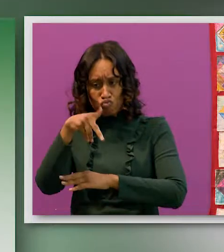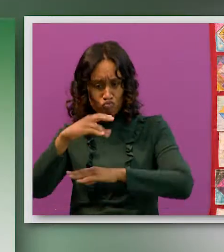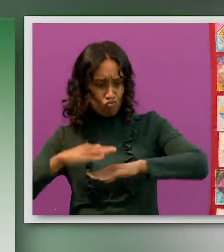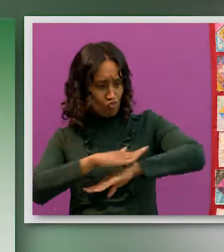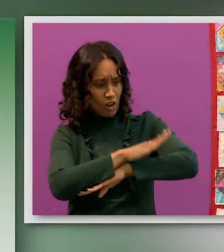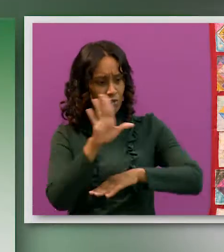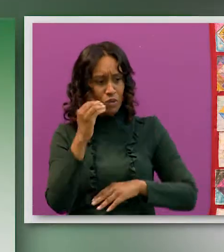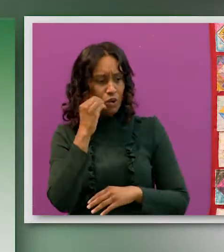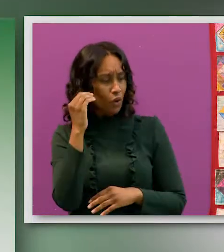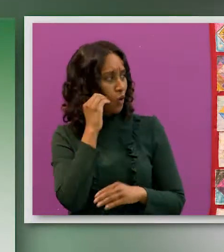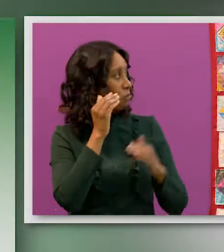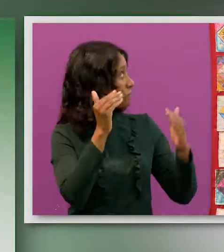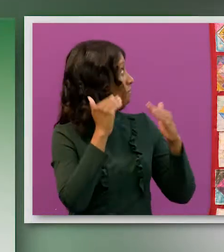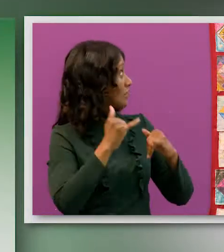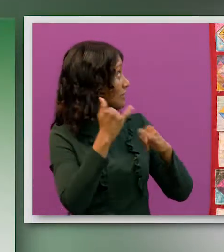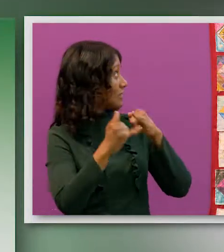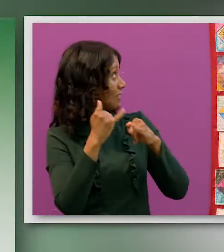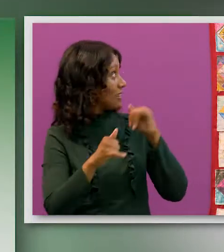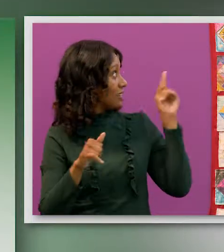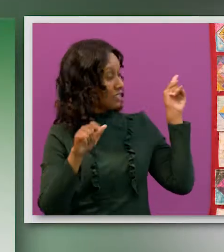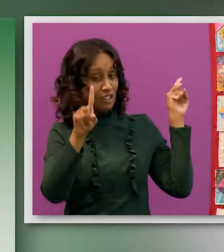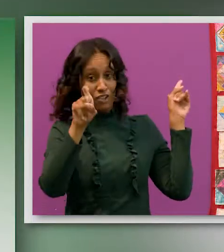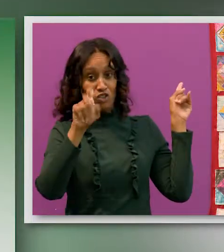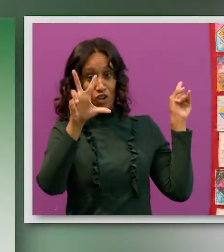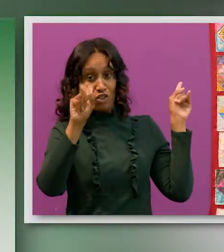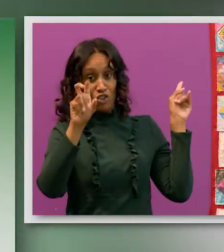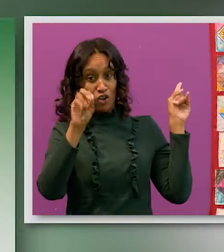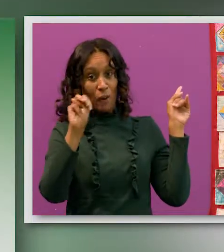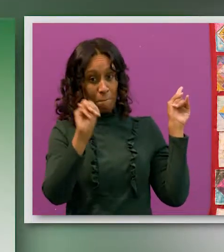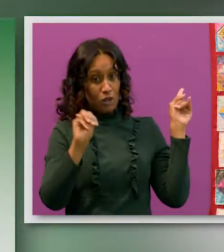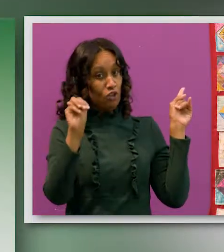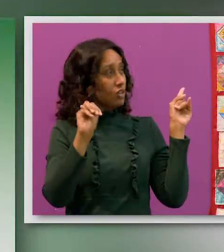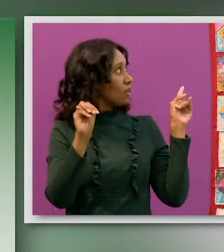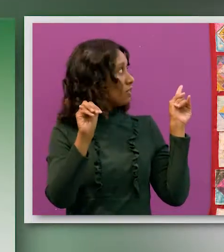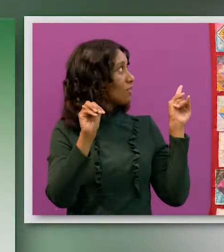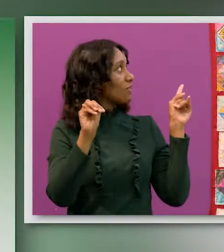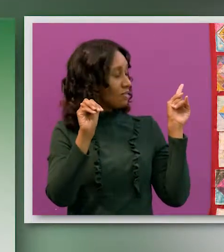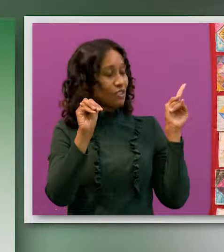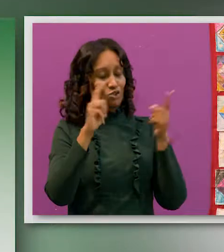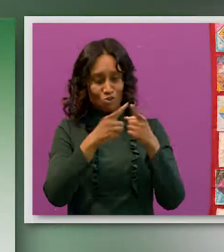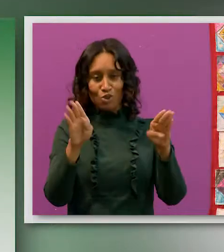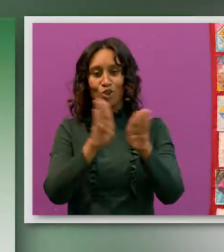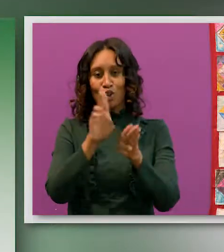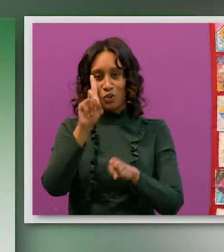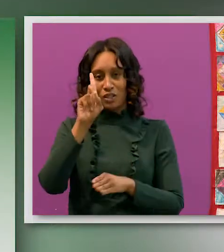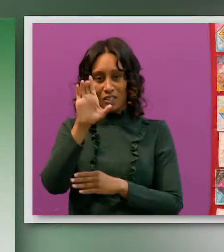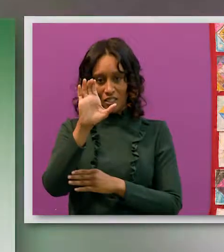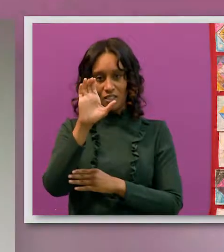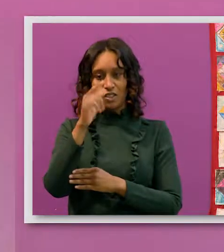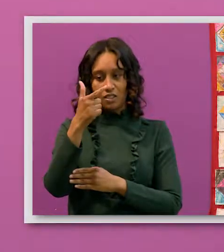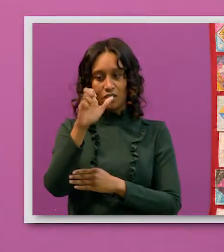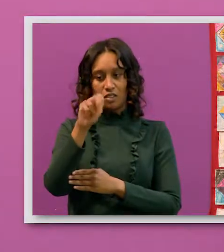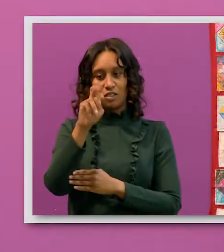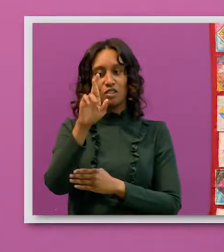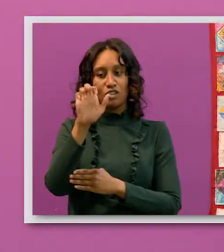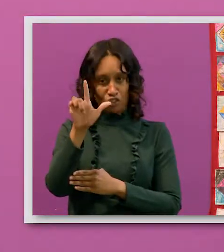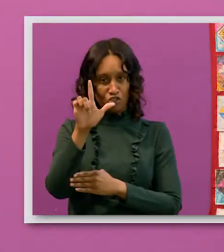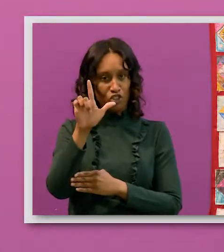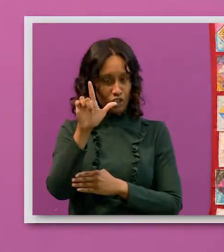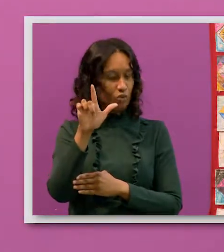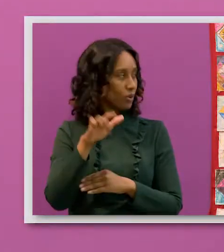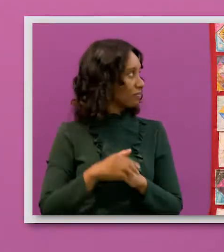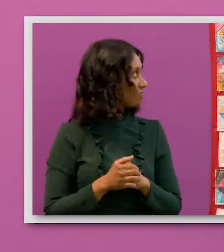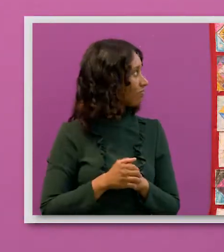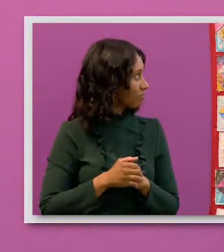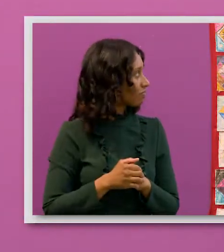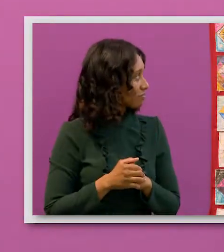our commitment to close DC General and make sure that homelessness is rare, brief, and non-recurring by having a